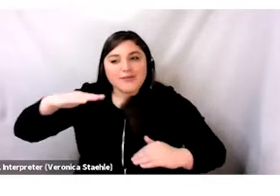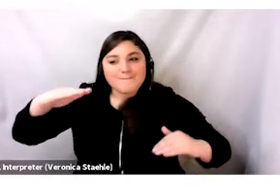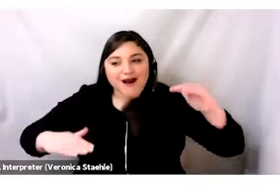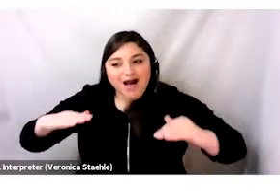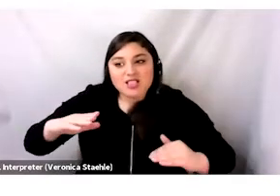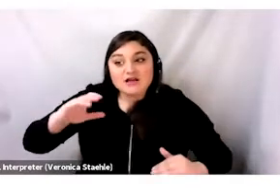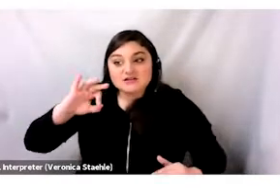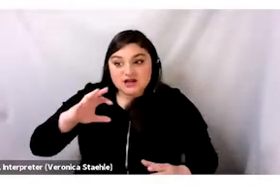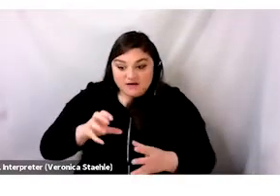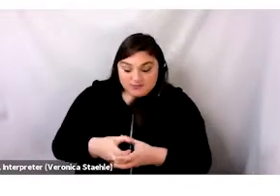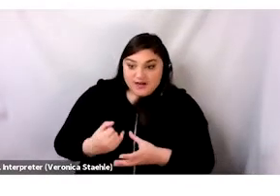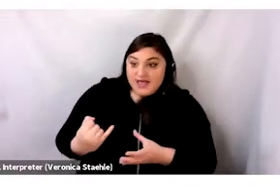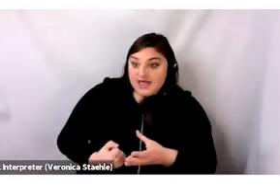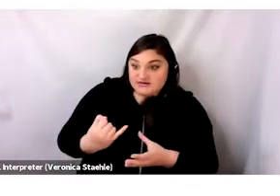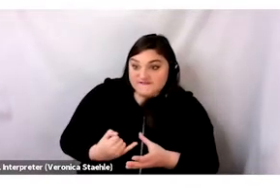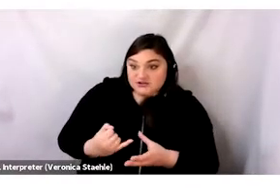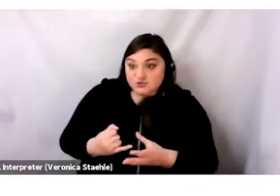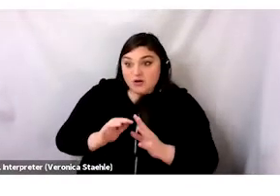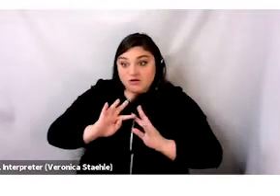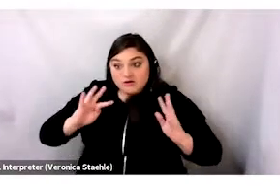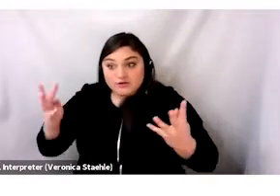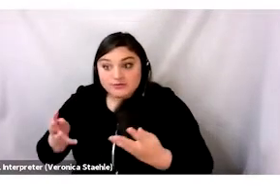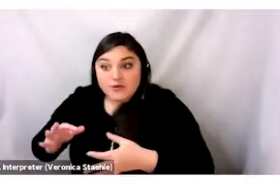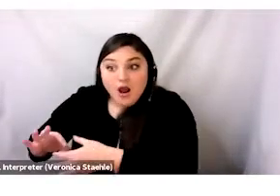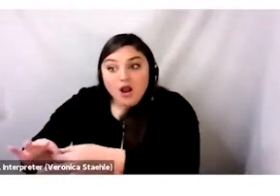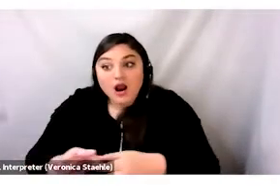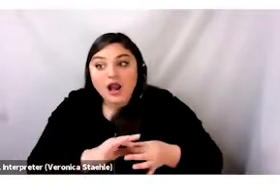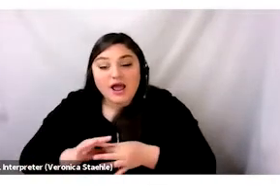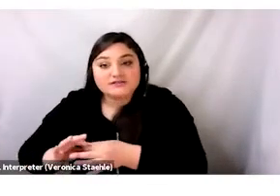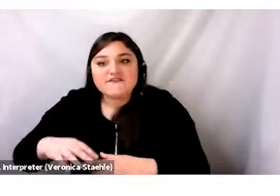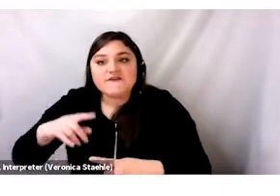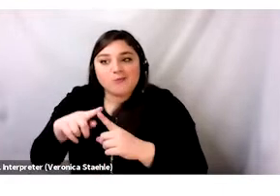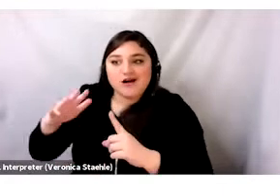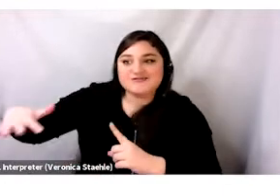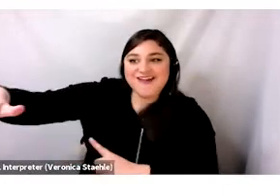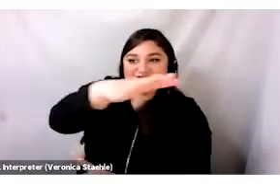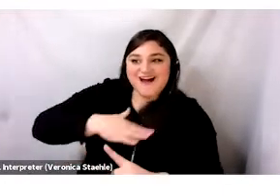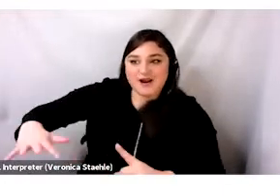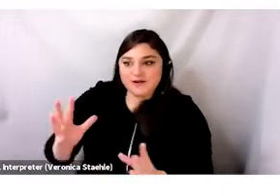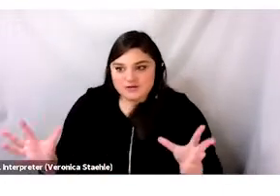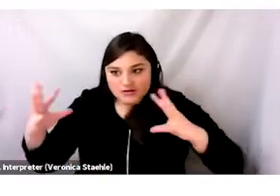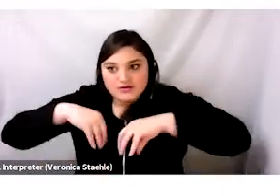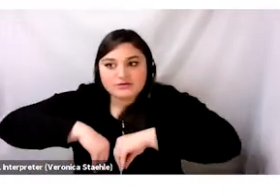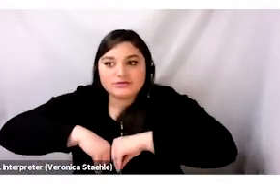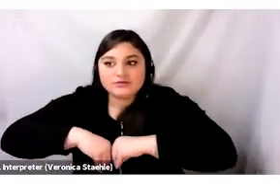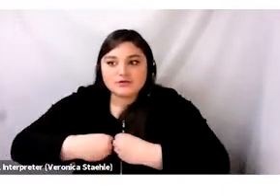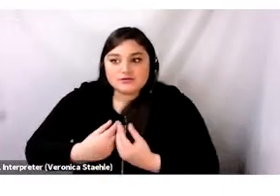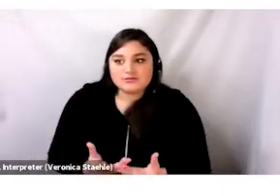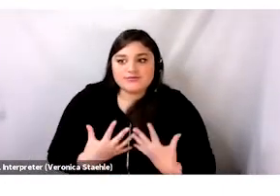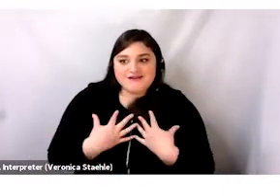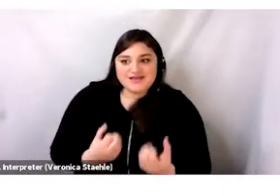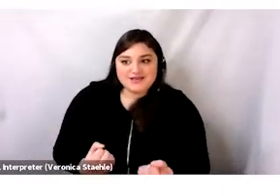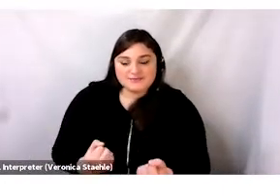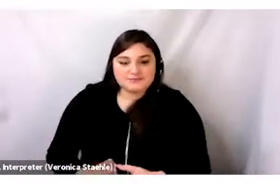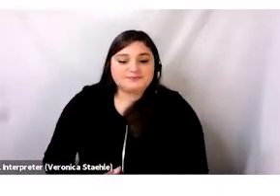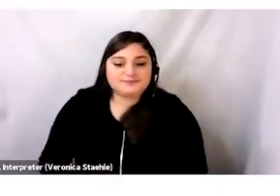collective, and environmental well-being. So if you look at the photos here, of course, our time